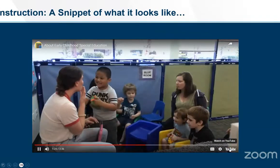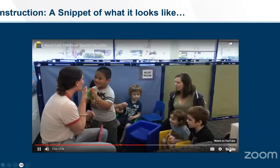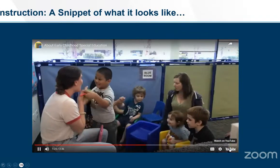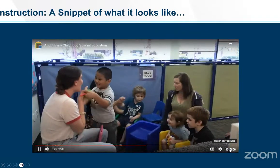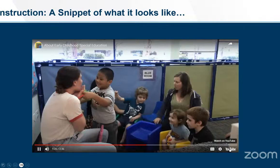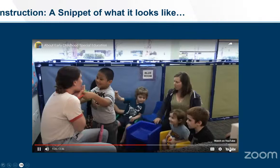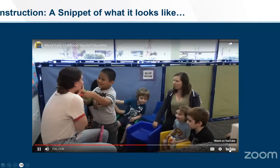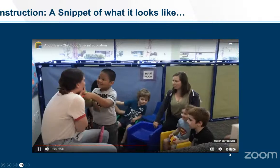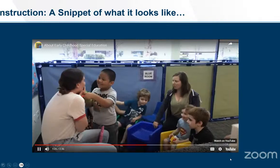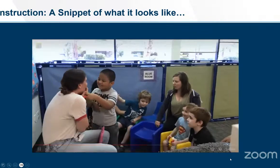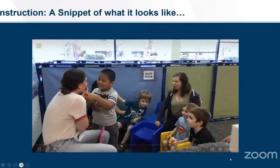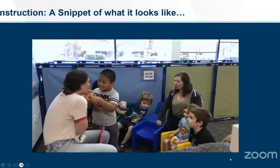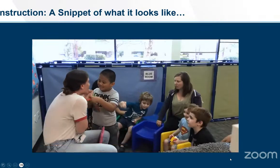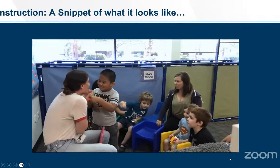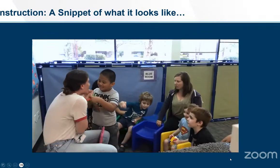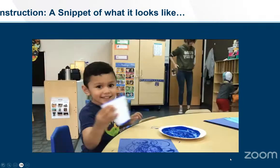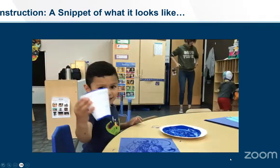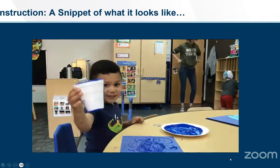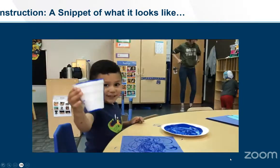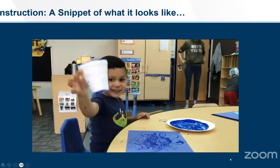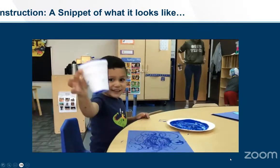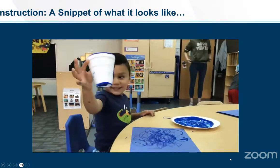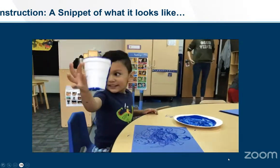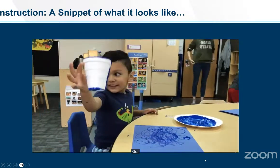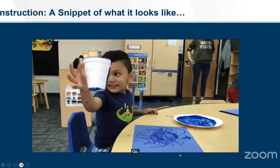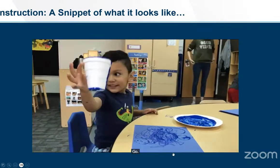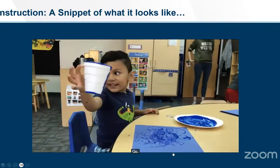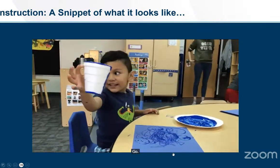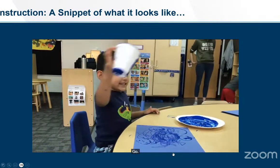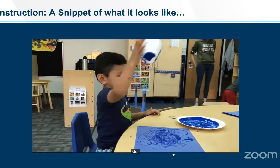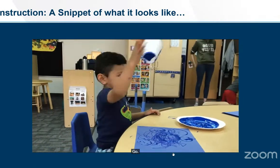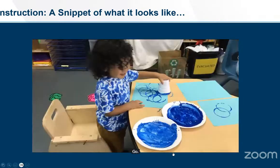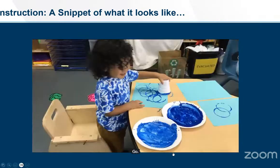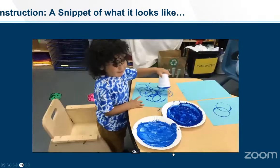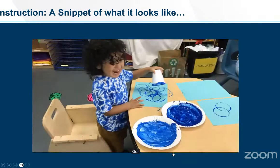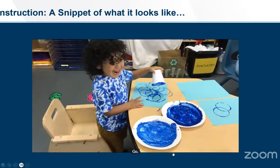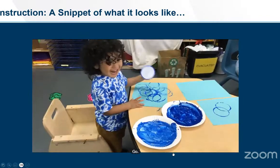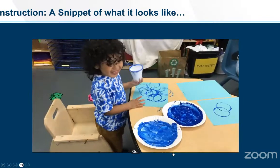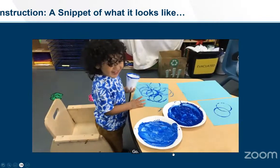Bull. Bull. Yes. Yes.